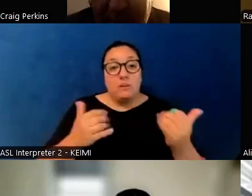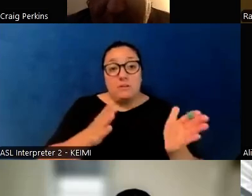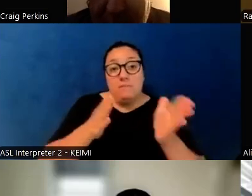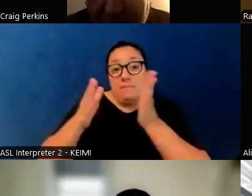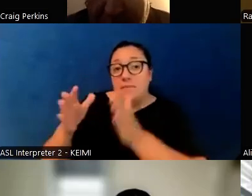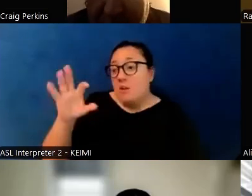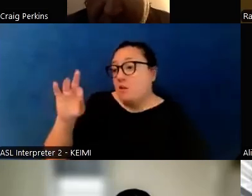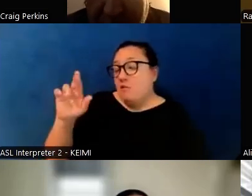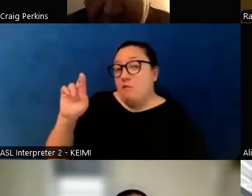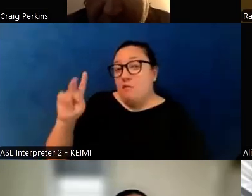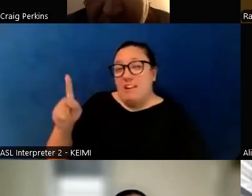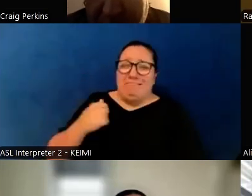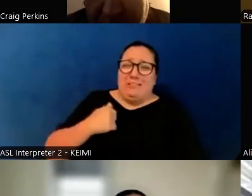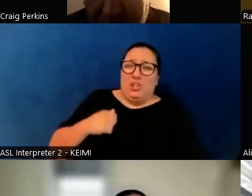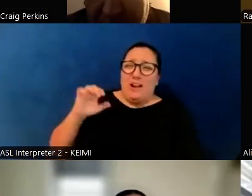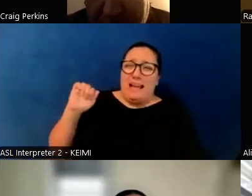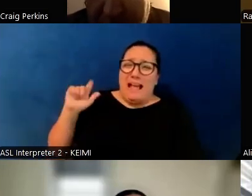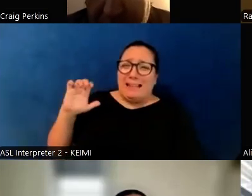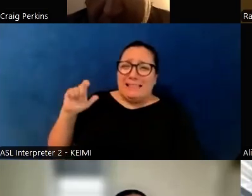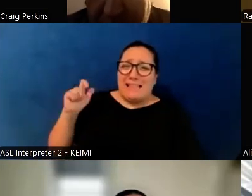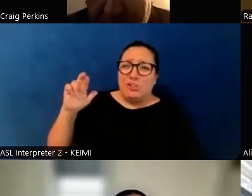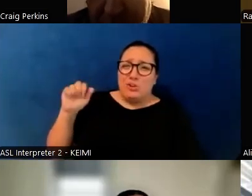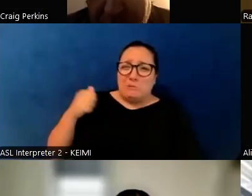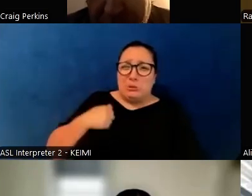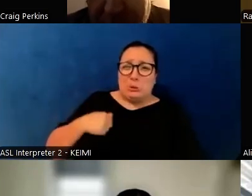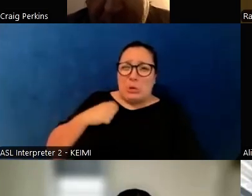Alexandra, I'm sorry. We just can do one more comment